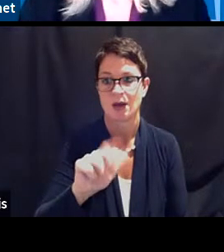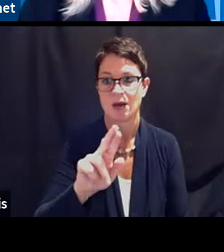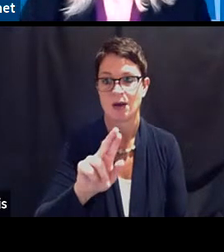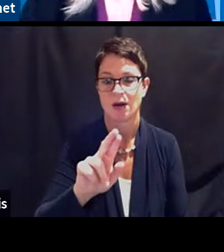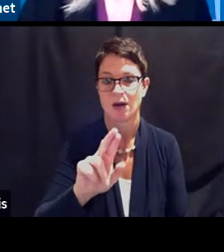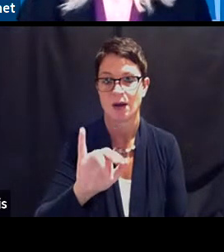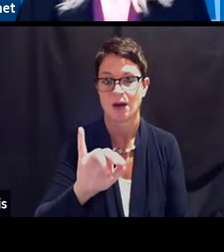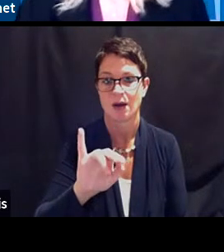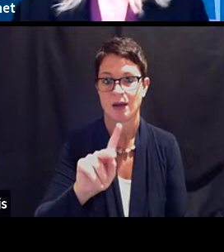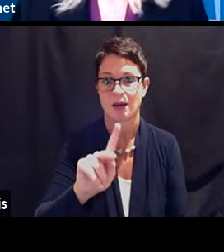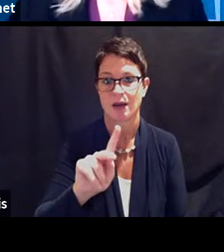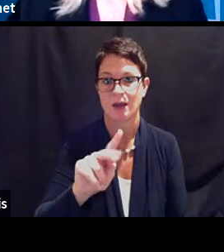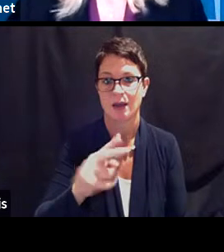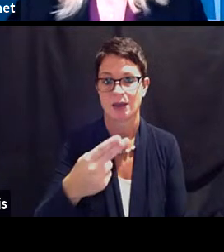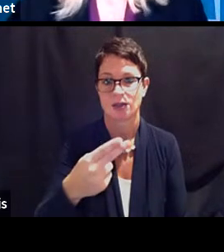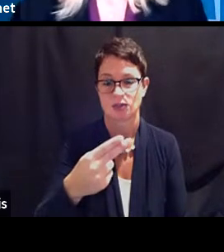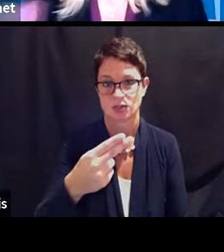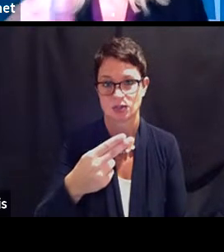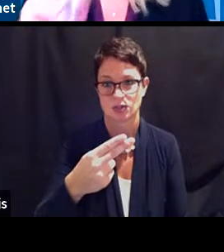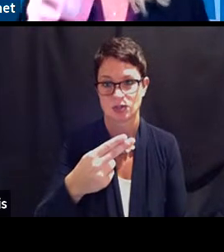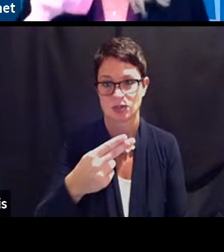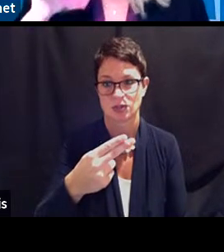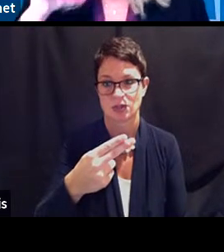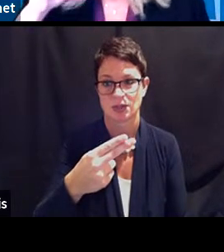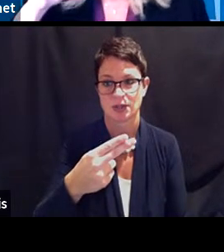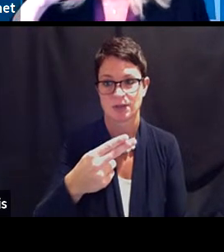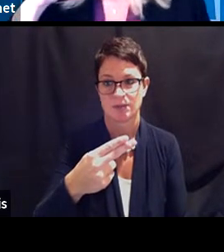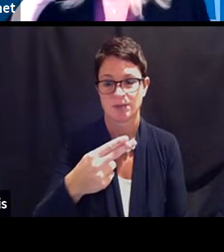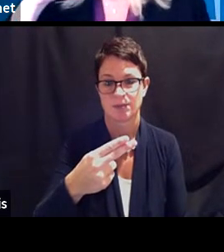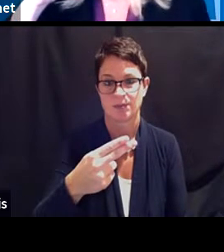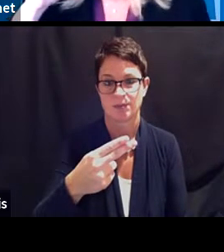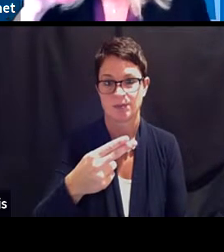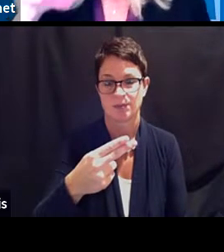Nayan. That's my first name. Last name is P as in Peter,